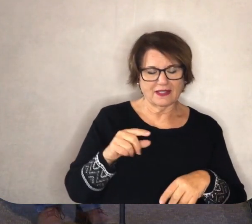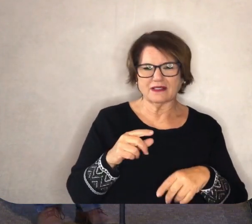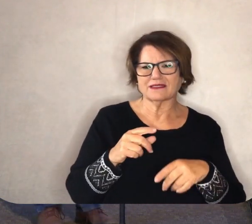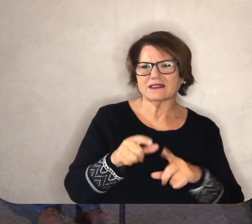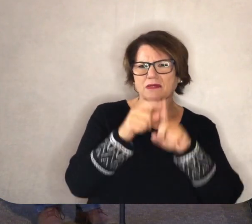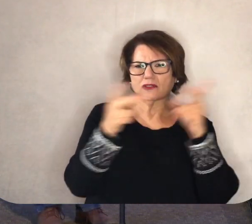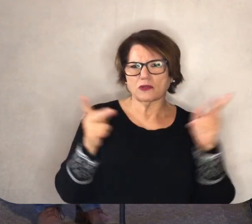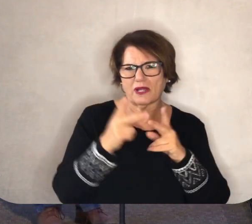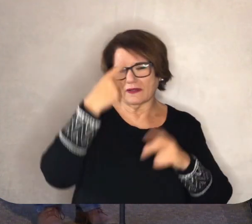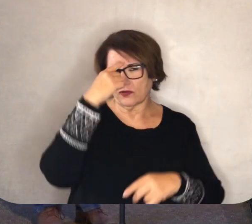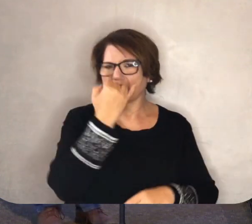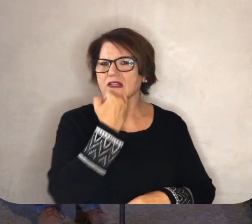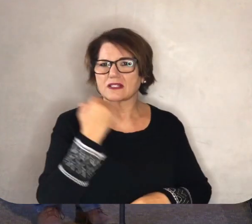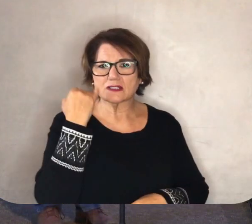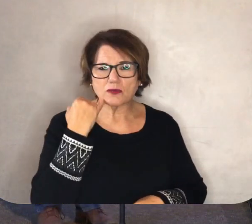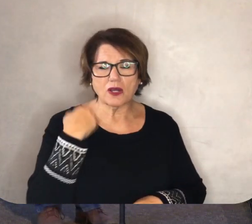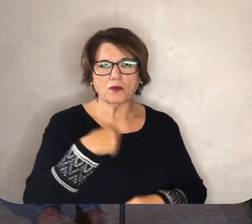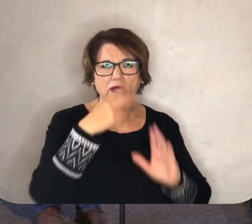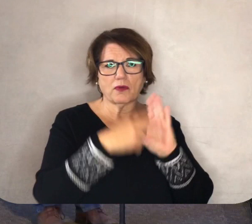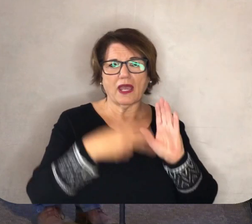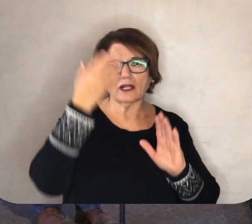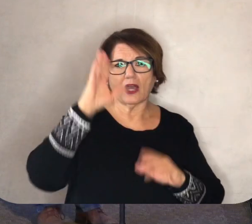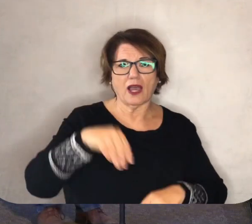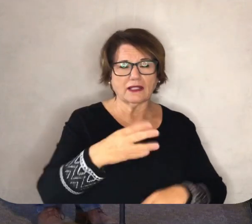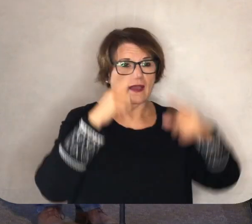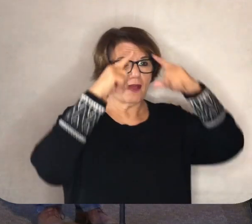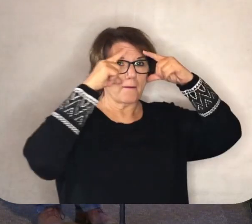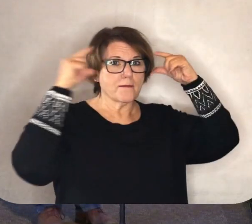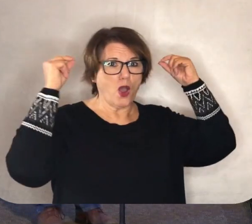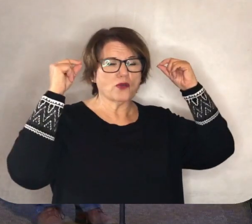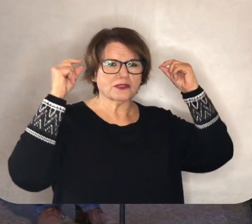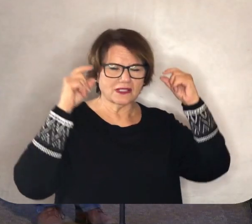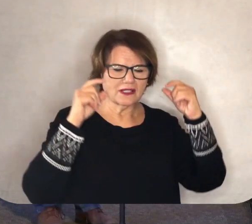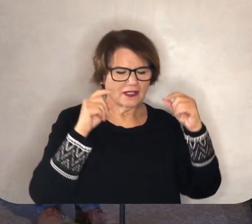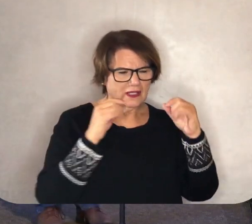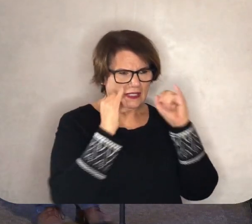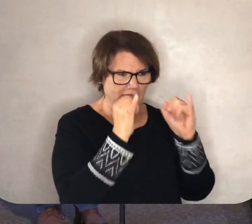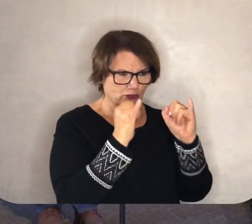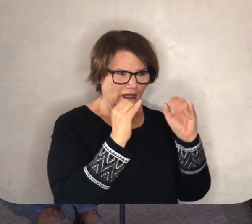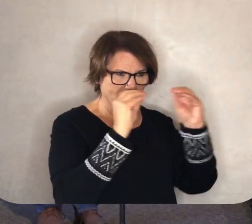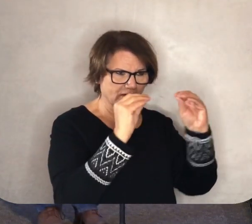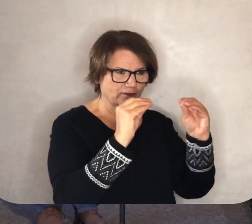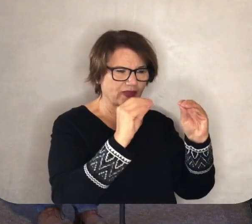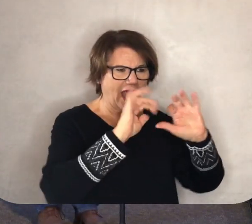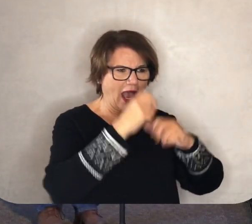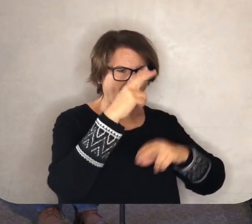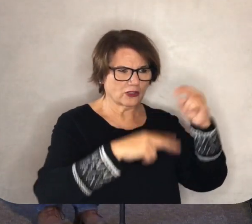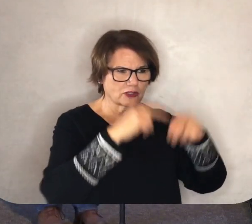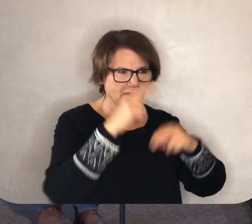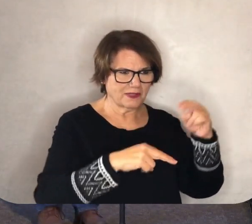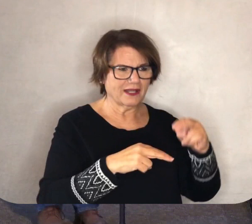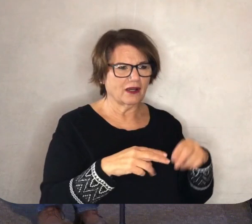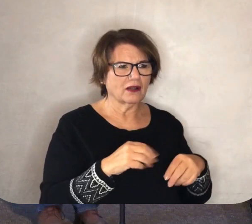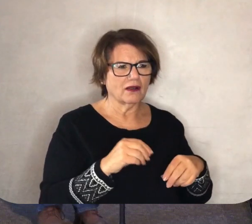Israel. There, as we read, God gives Moses the very precise instructions for building the Ark of the